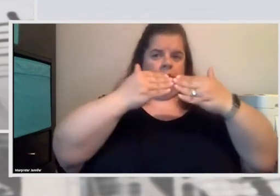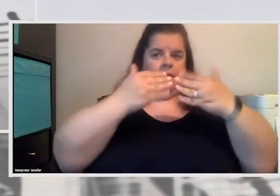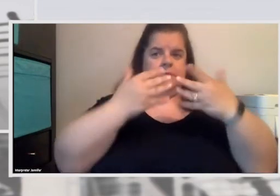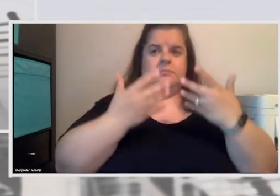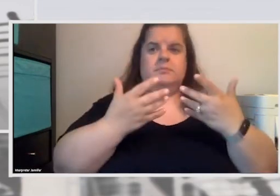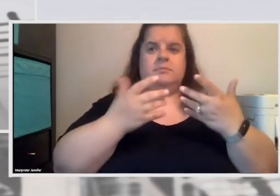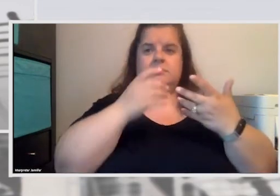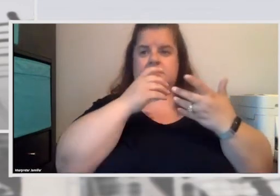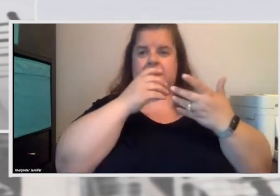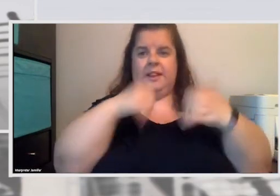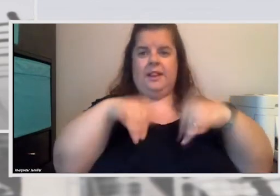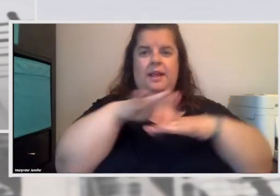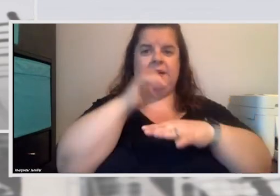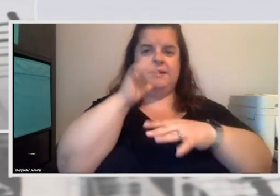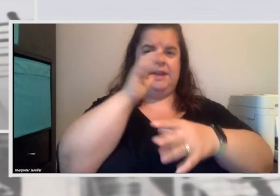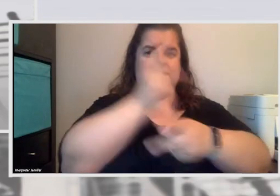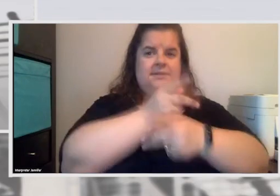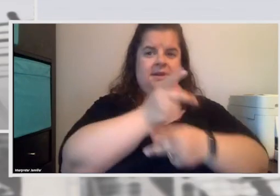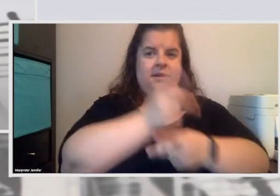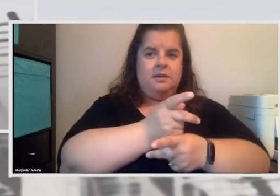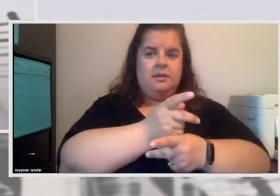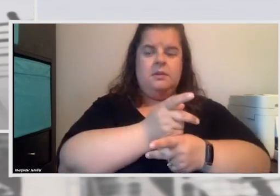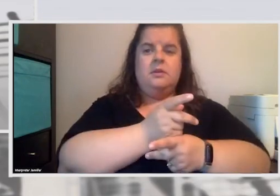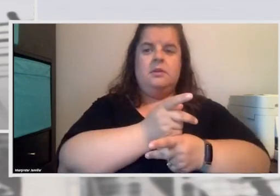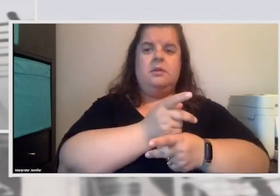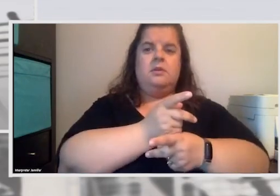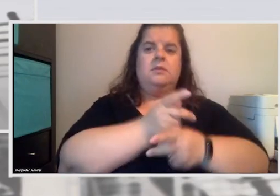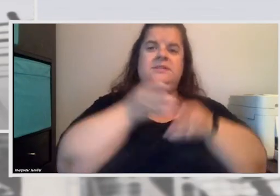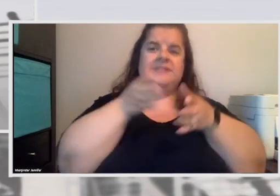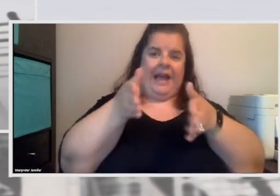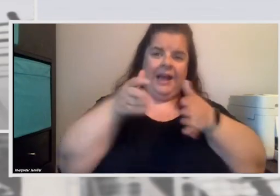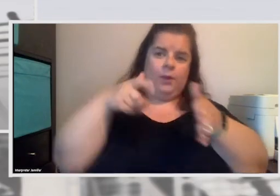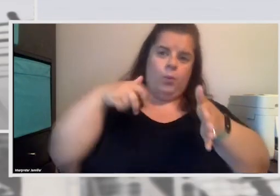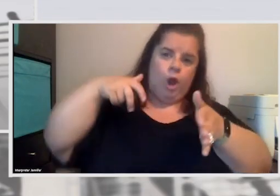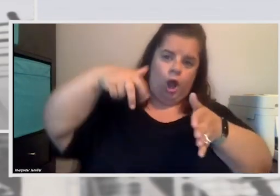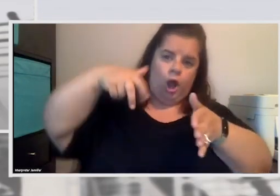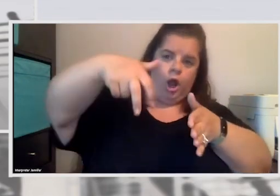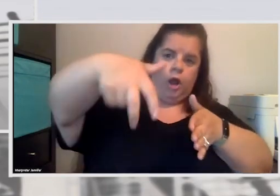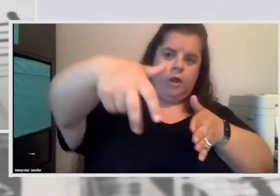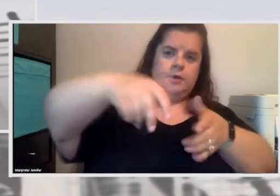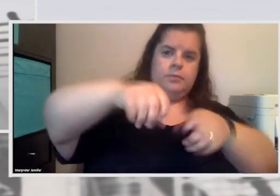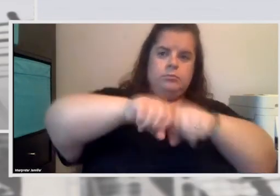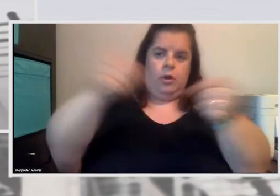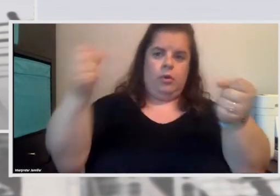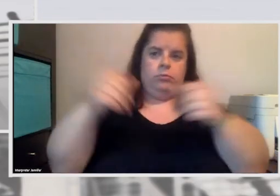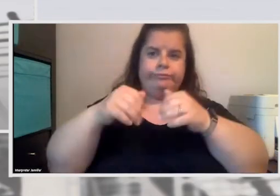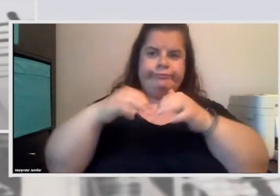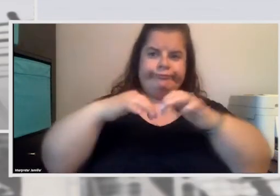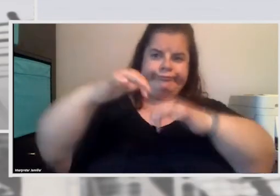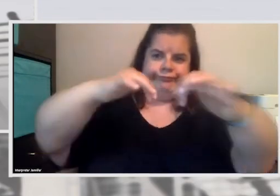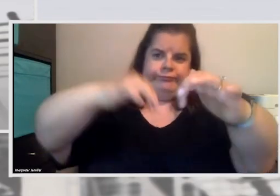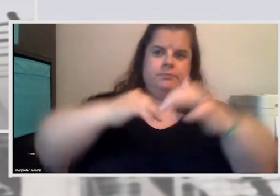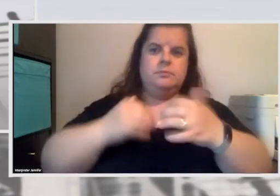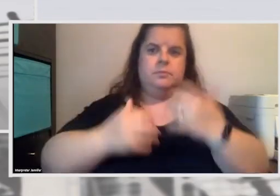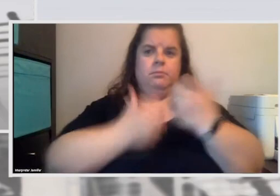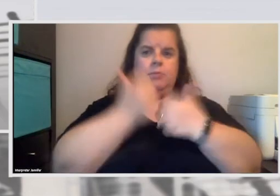being taken care of, sidewalks are broken, and they're the most